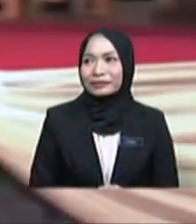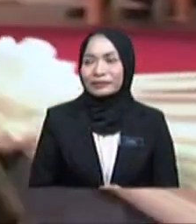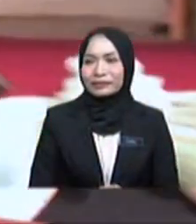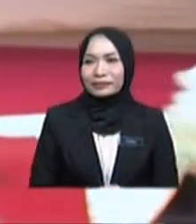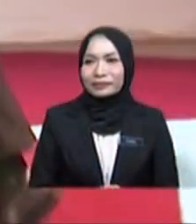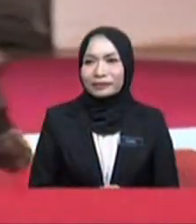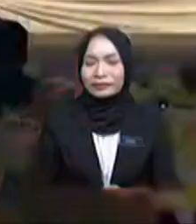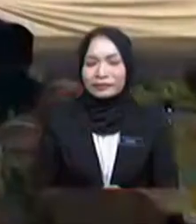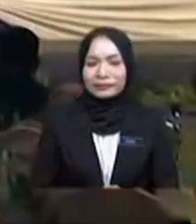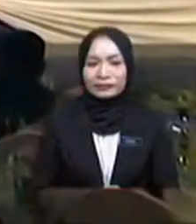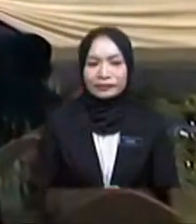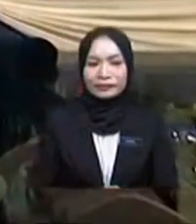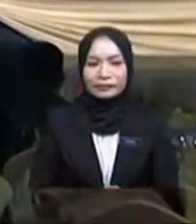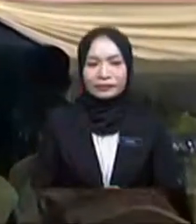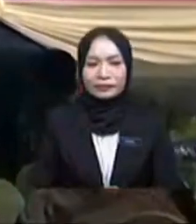Distinguished guests,